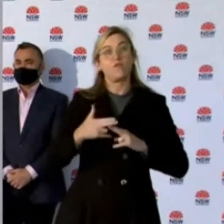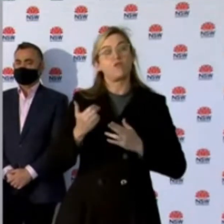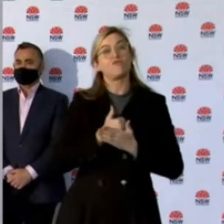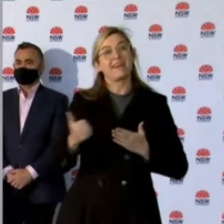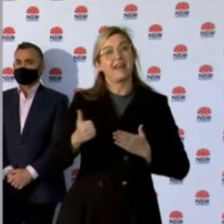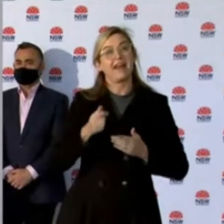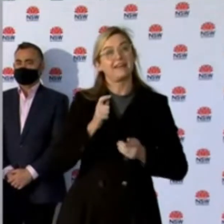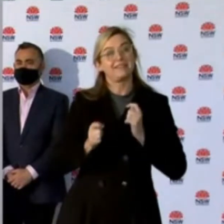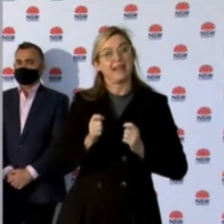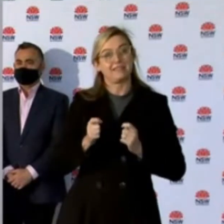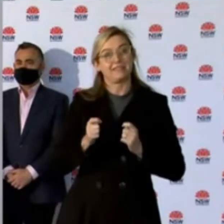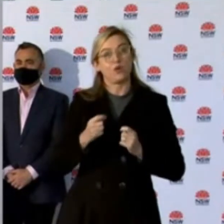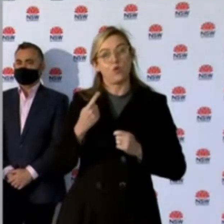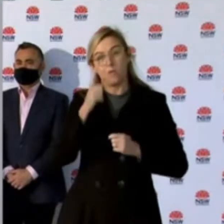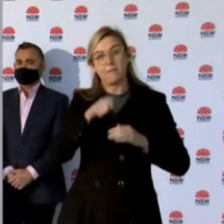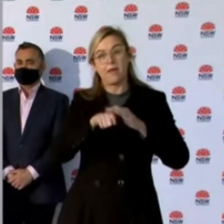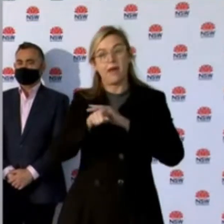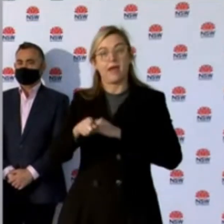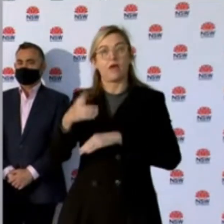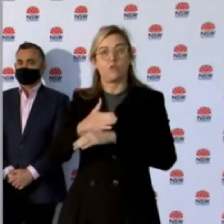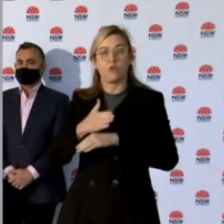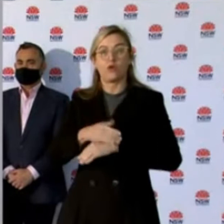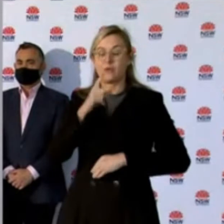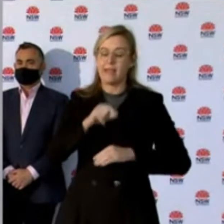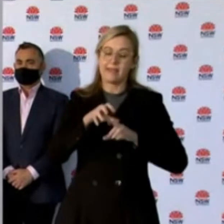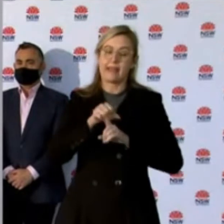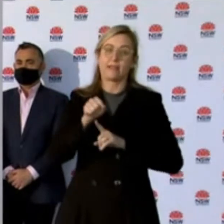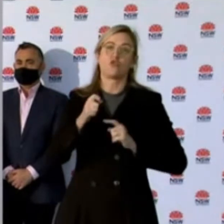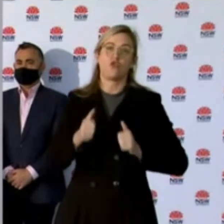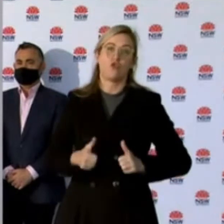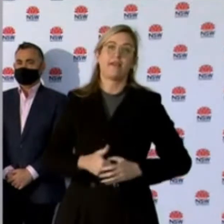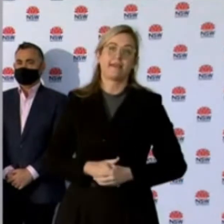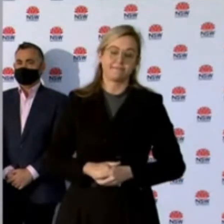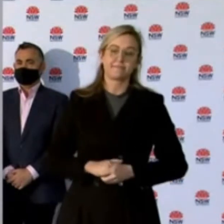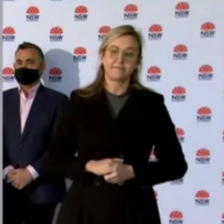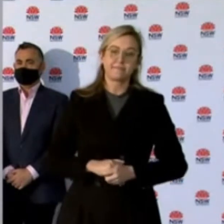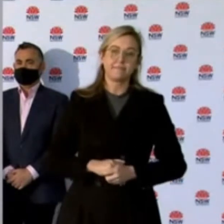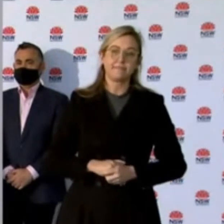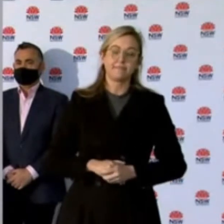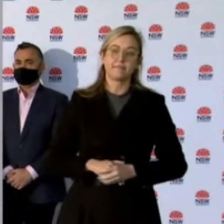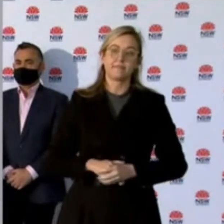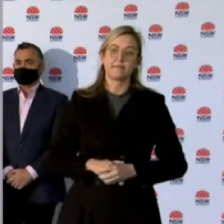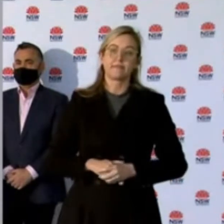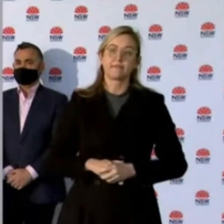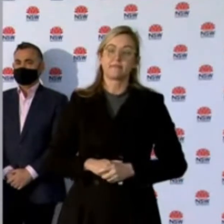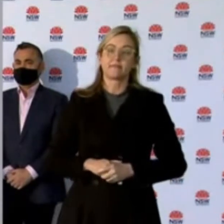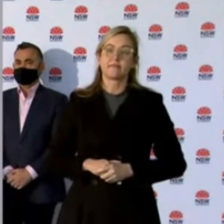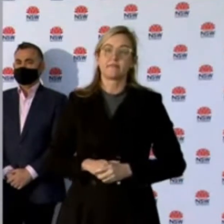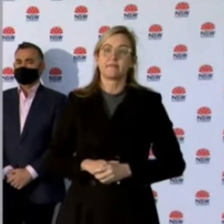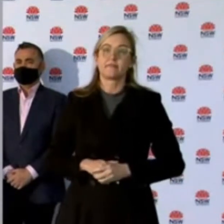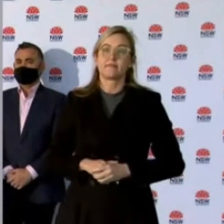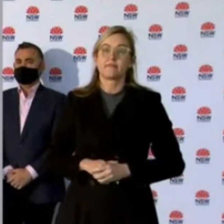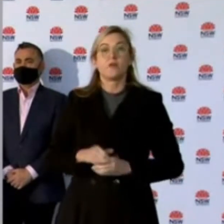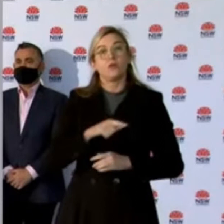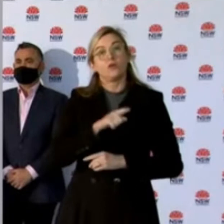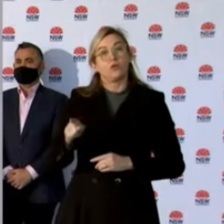because some of these results that we've had is picking up that early. It also reminds businesses that when you're going about your actions, make sure